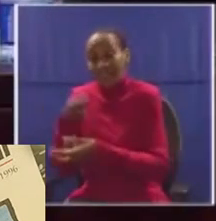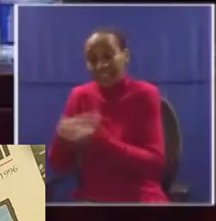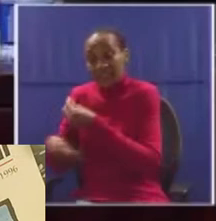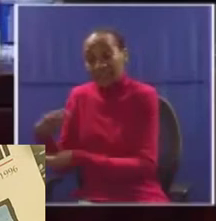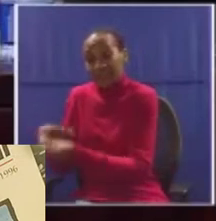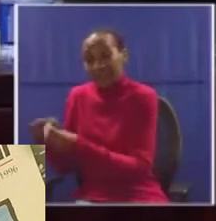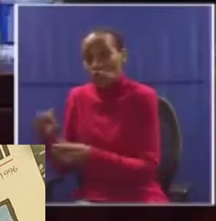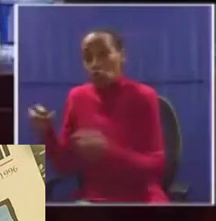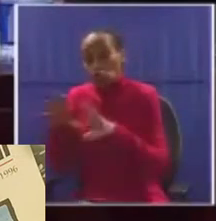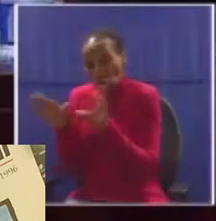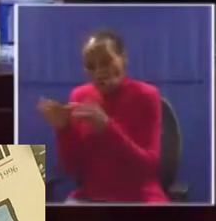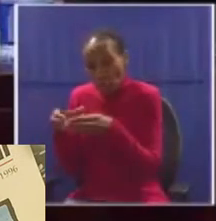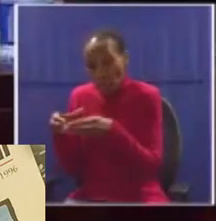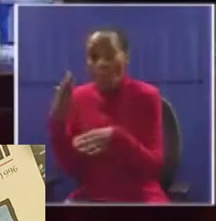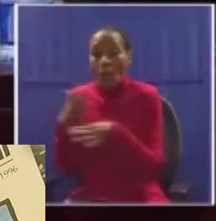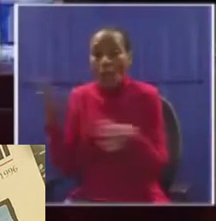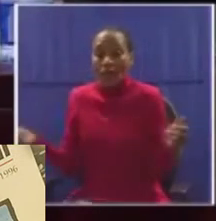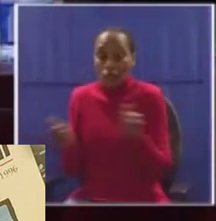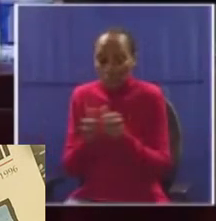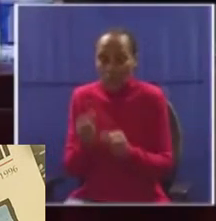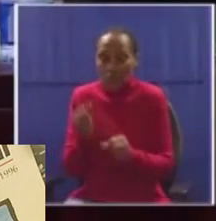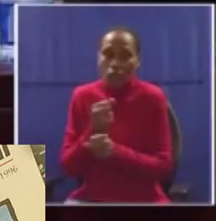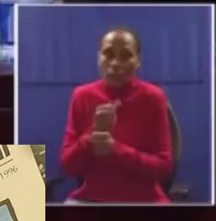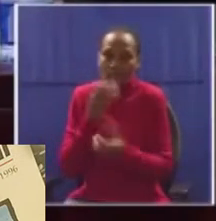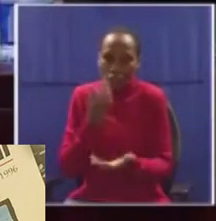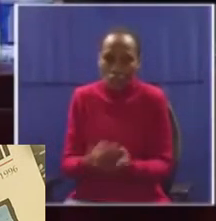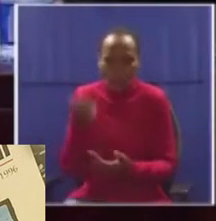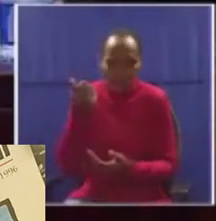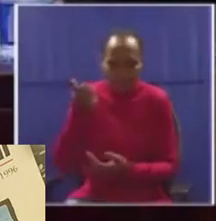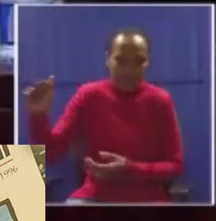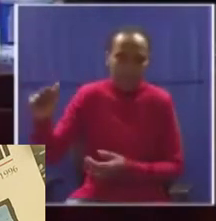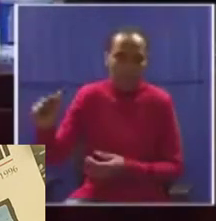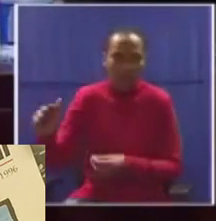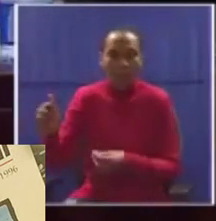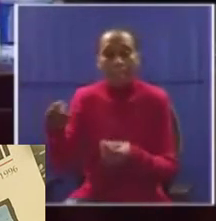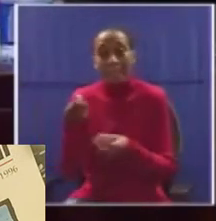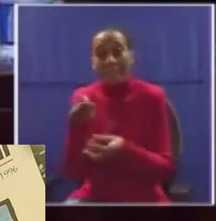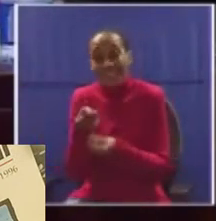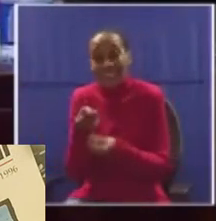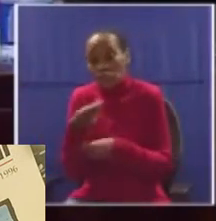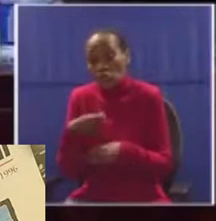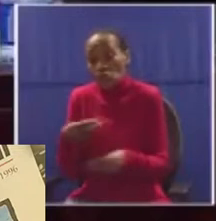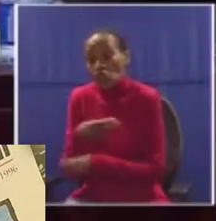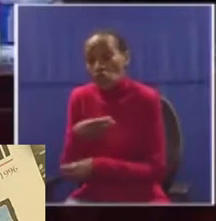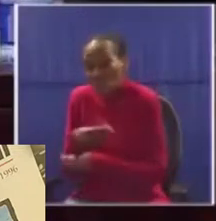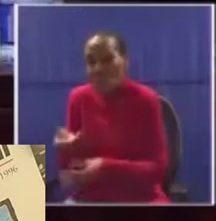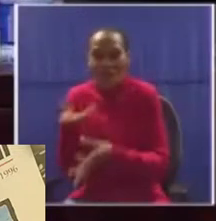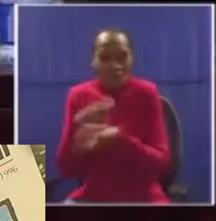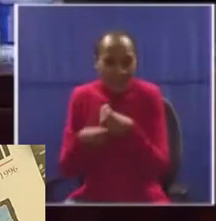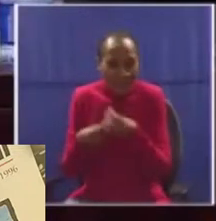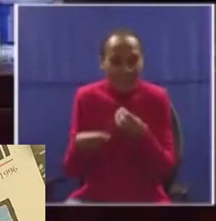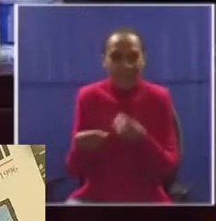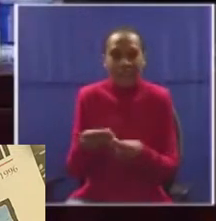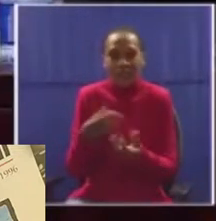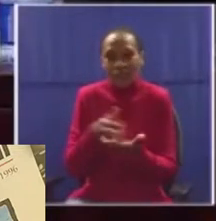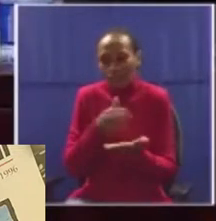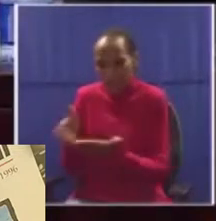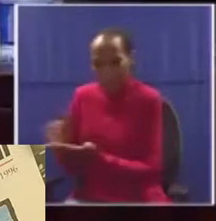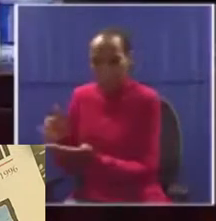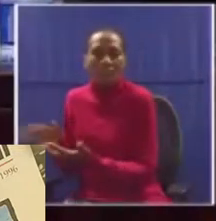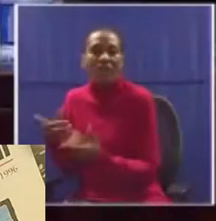to strengthen the effectiveness of its anti-money laundering and countering the financial of terrorism